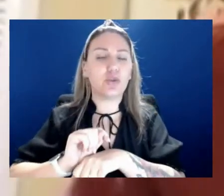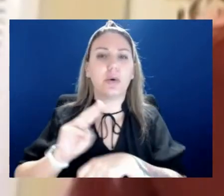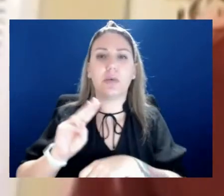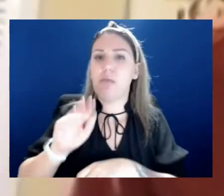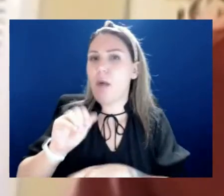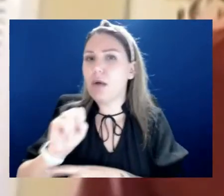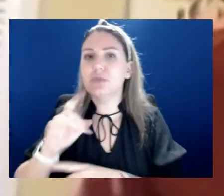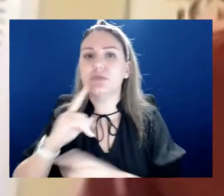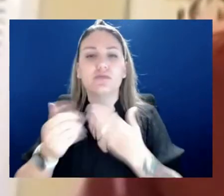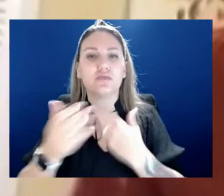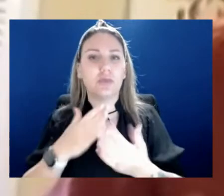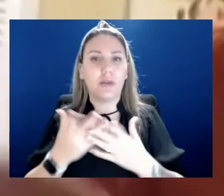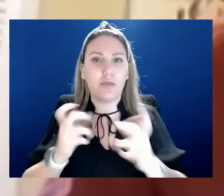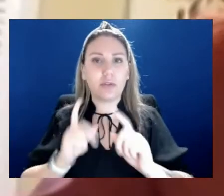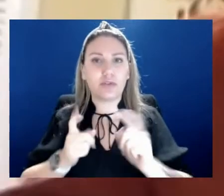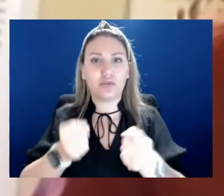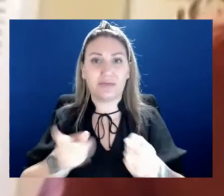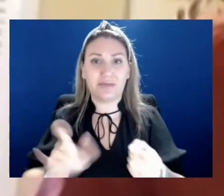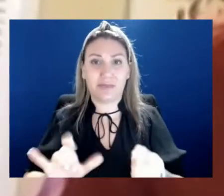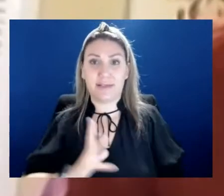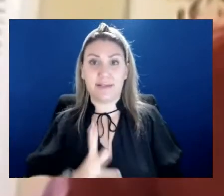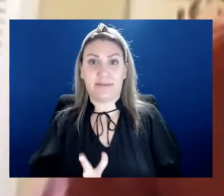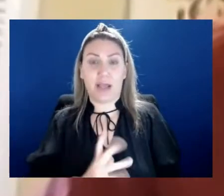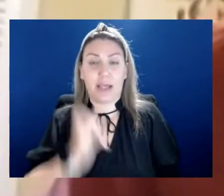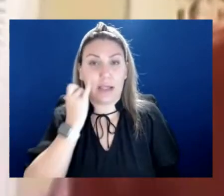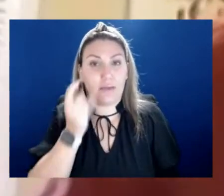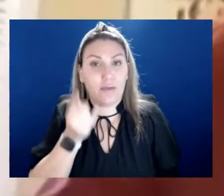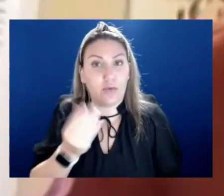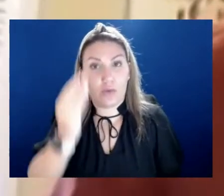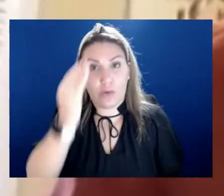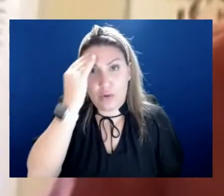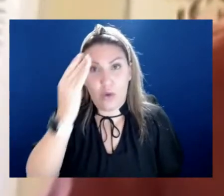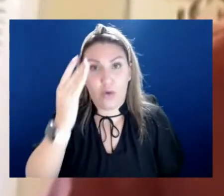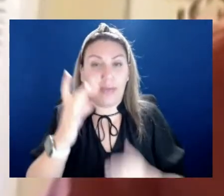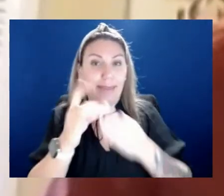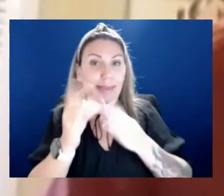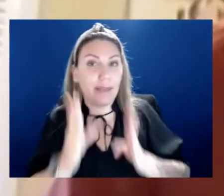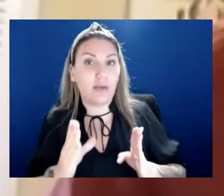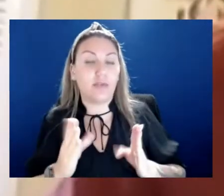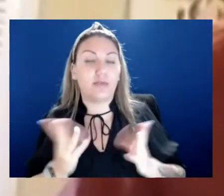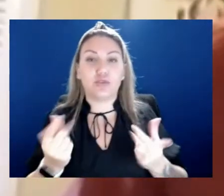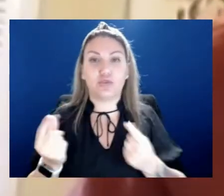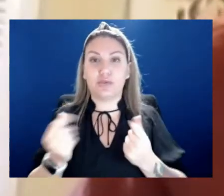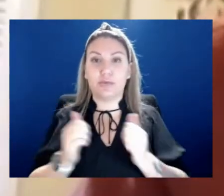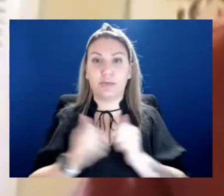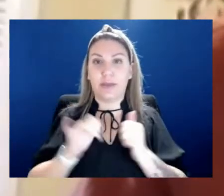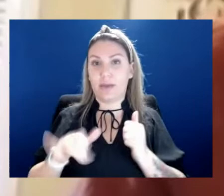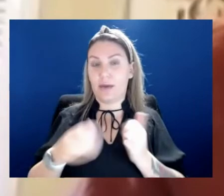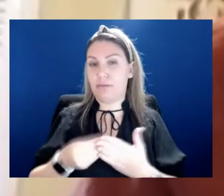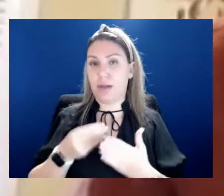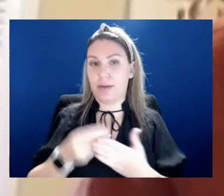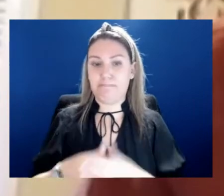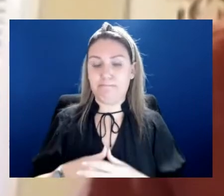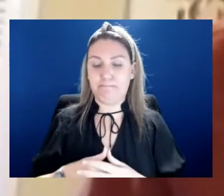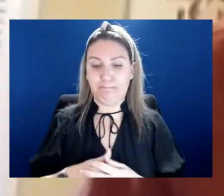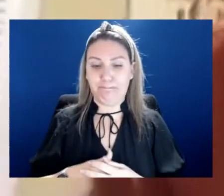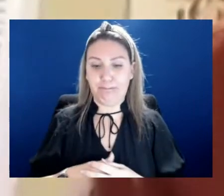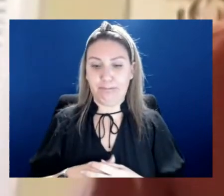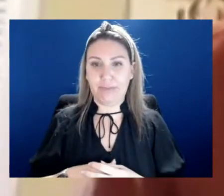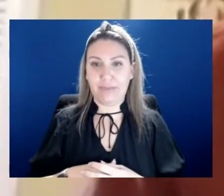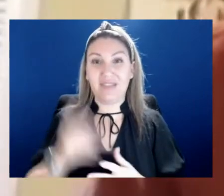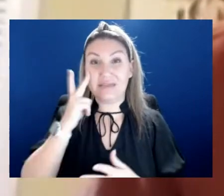donate, that's fine as long as you know the leaders and what they do, what they're going to do with that money. I've seen police